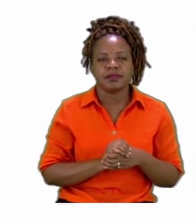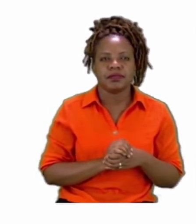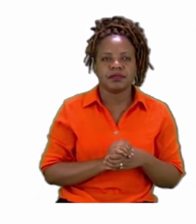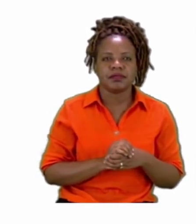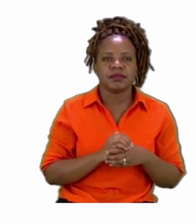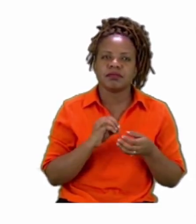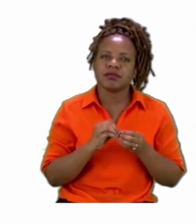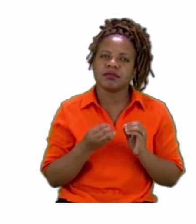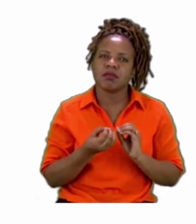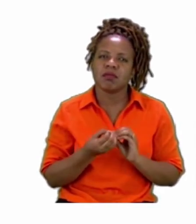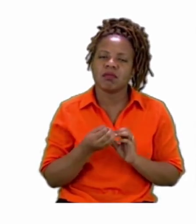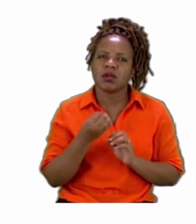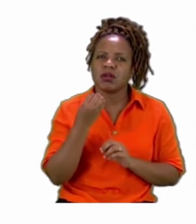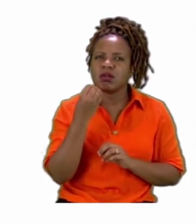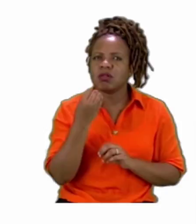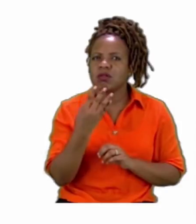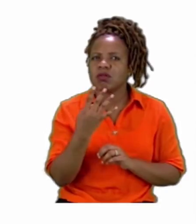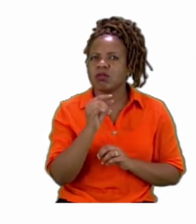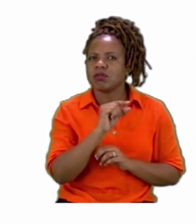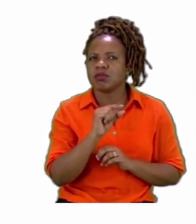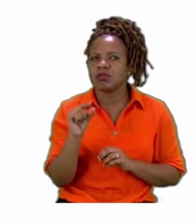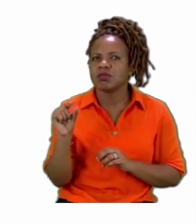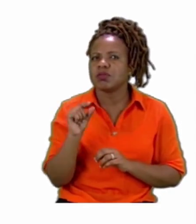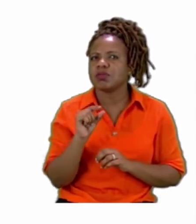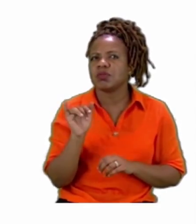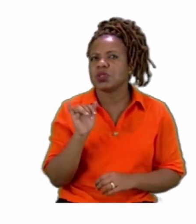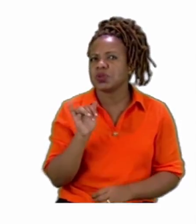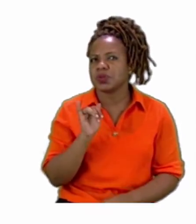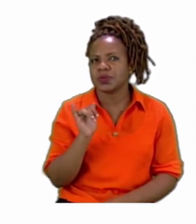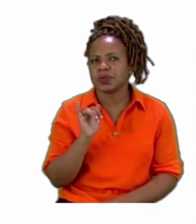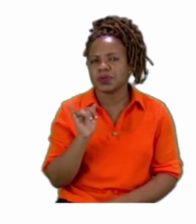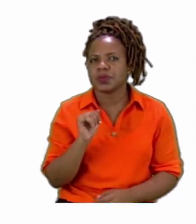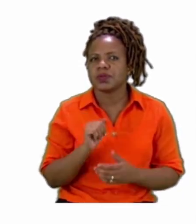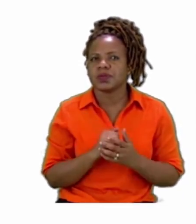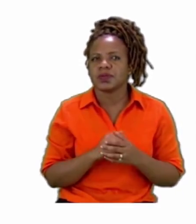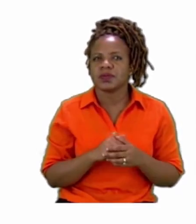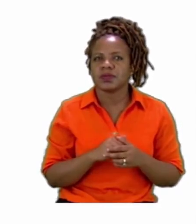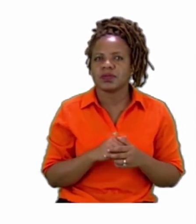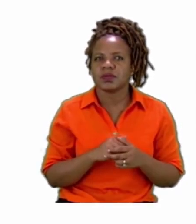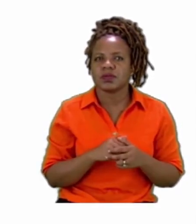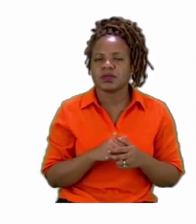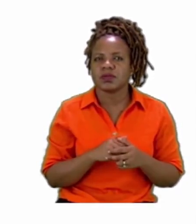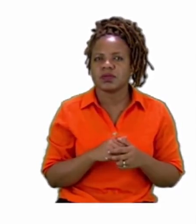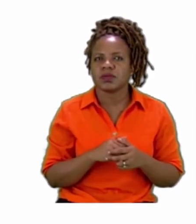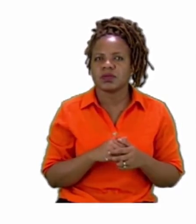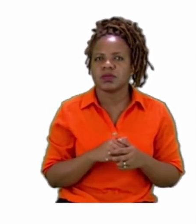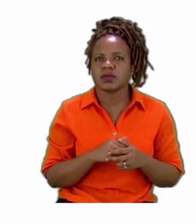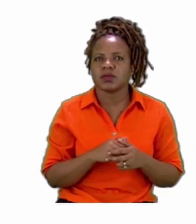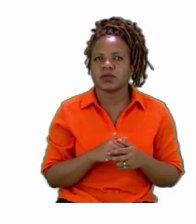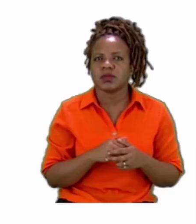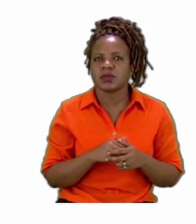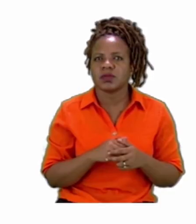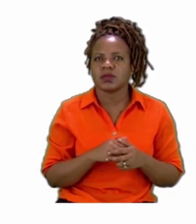Then, number 4, we are going to choose another sentence. In this case, we need one that links to